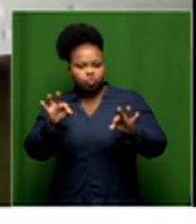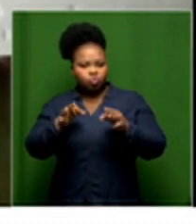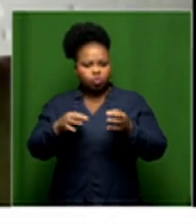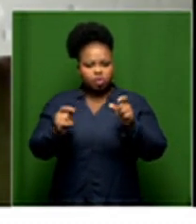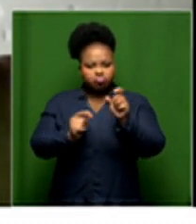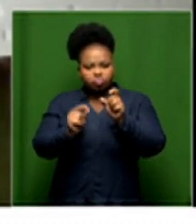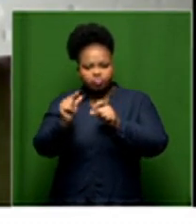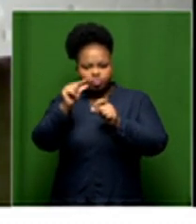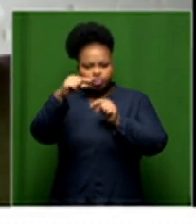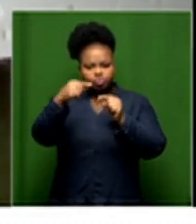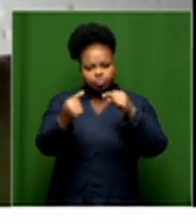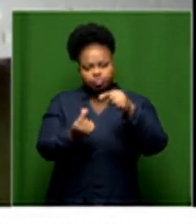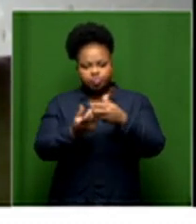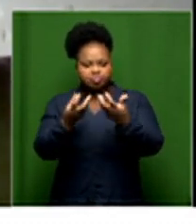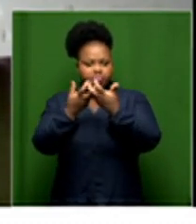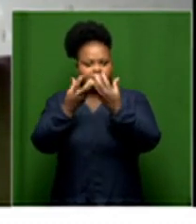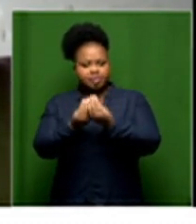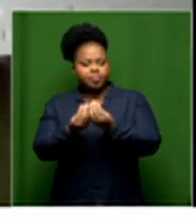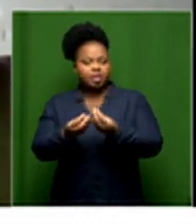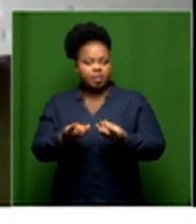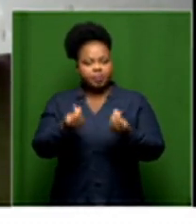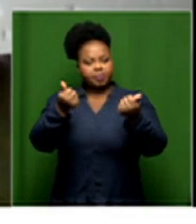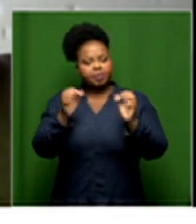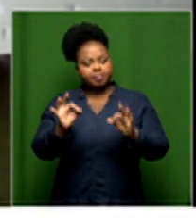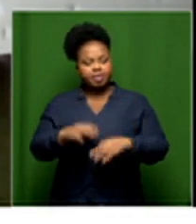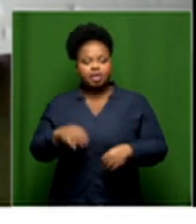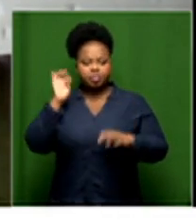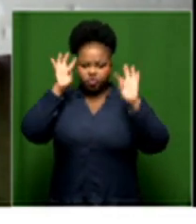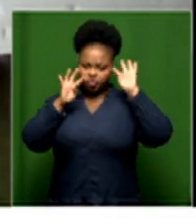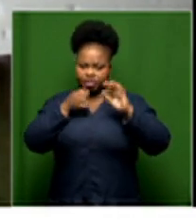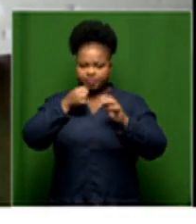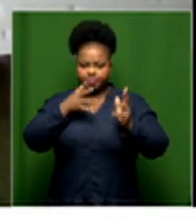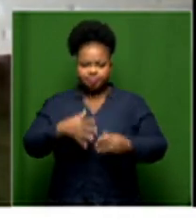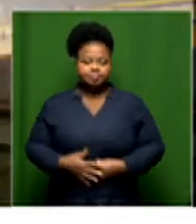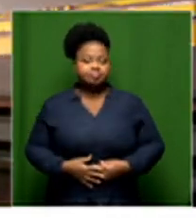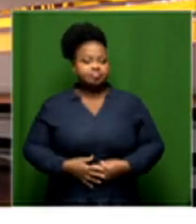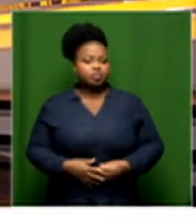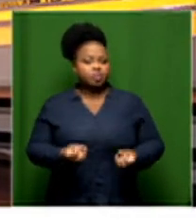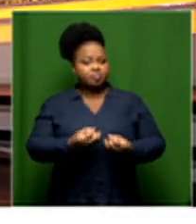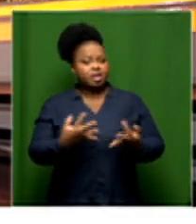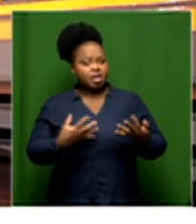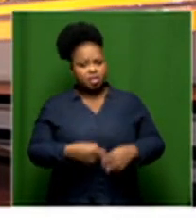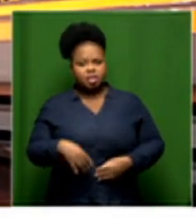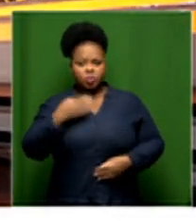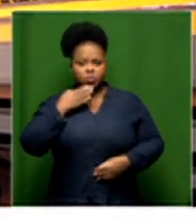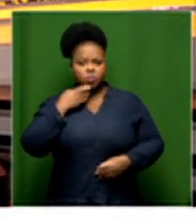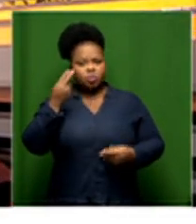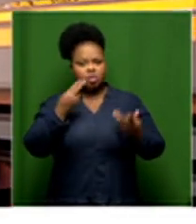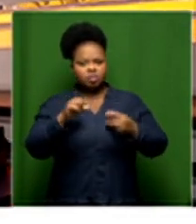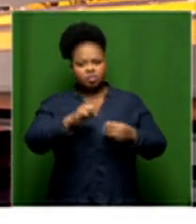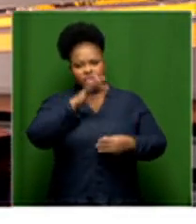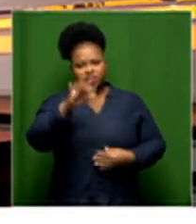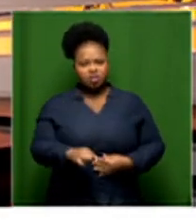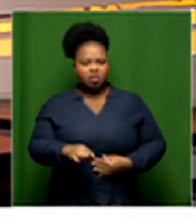I actually title myself a creative artist. Okay. With so many artists and with so many creative artists here in South Africa, what